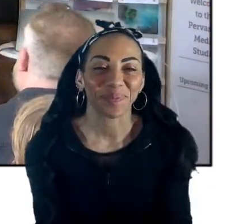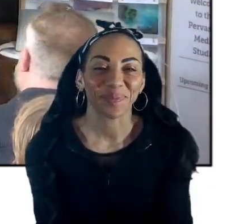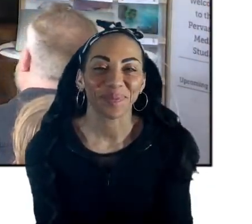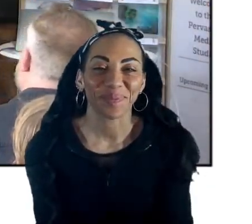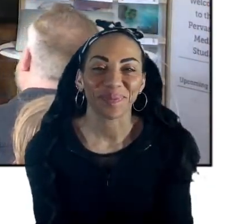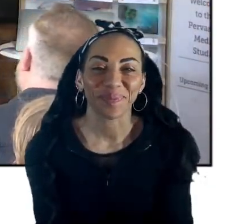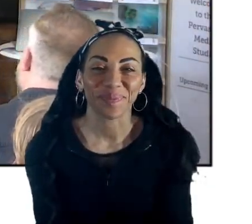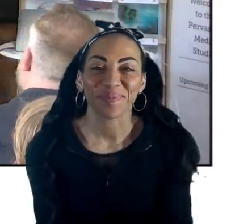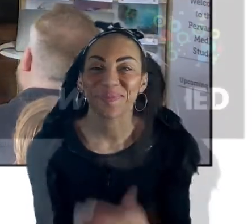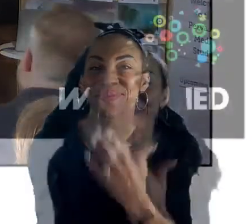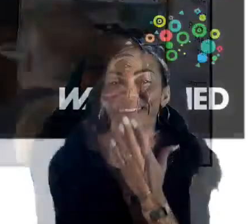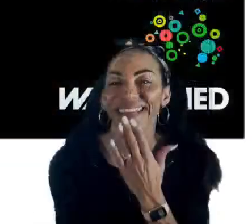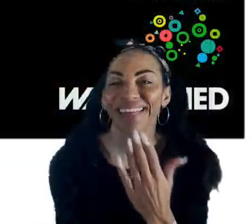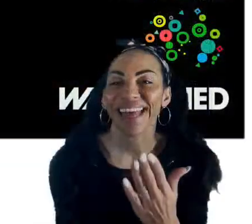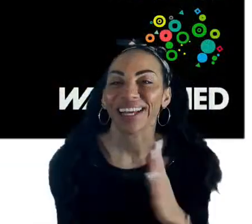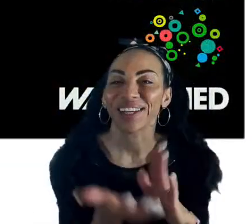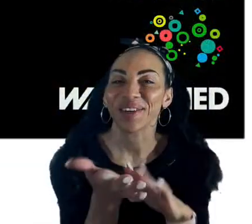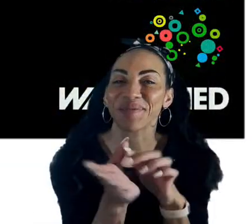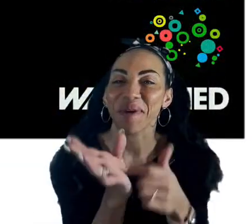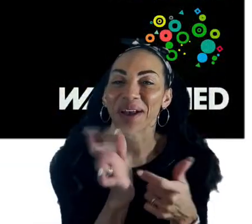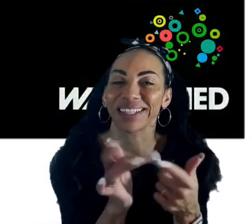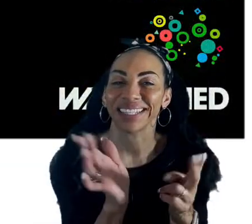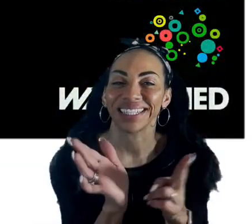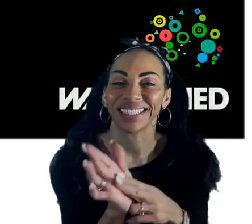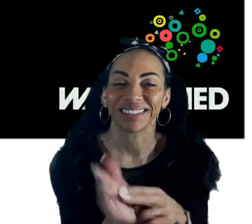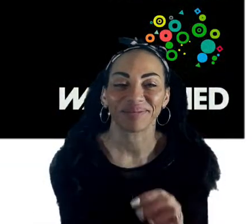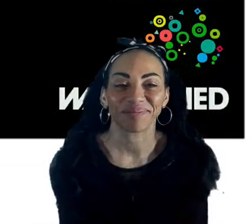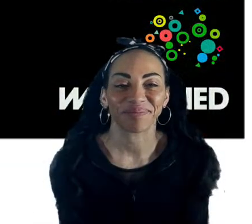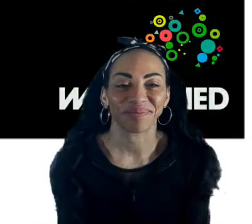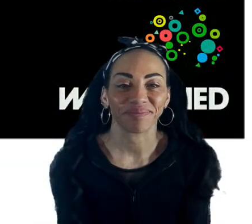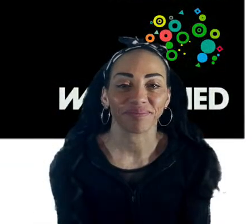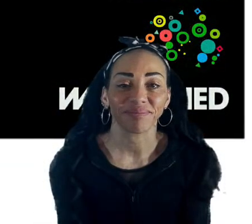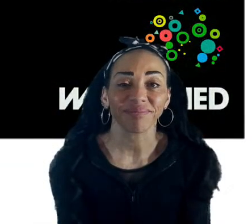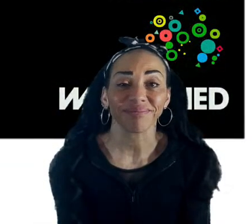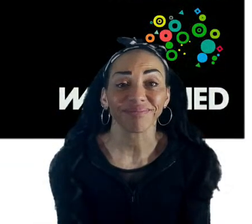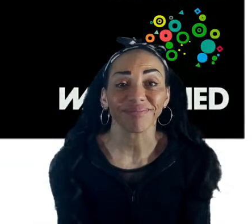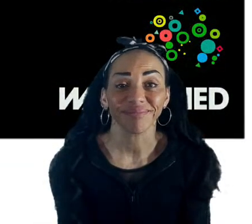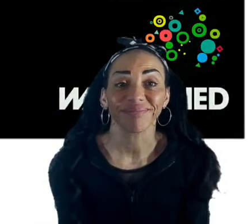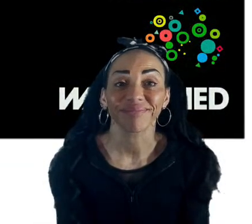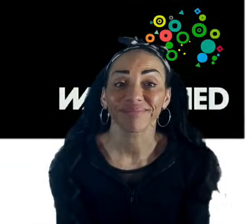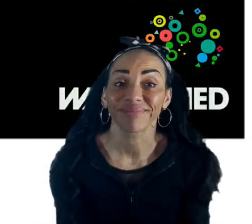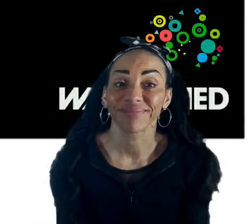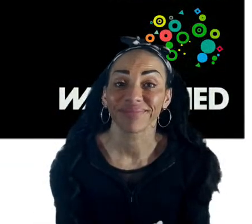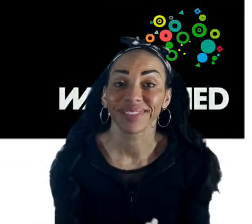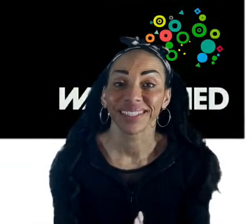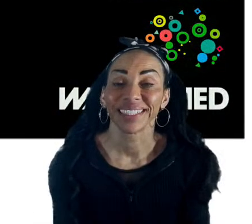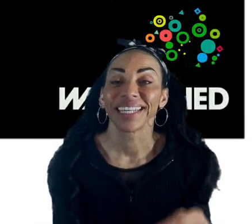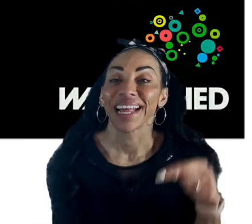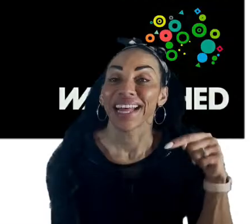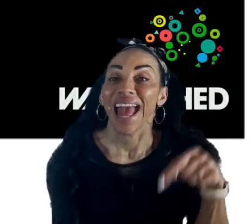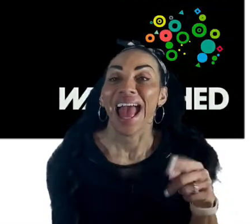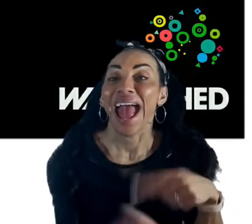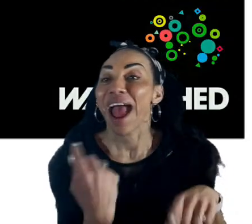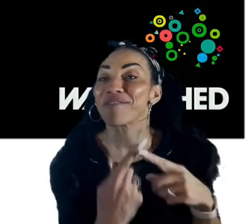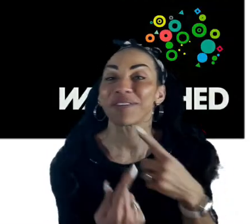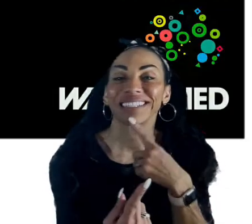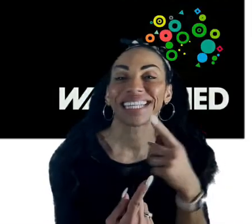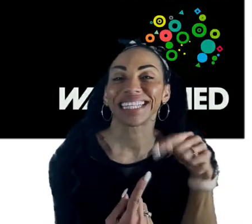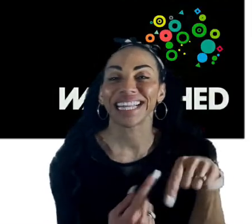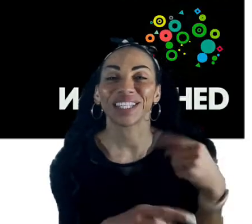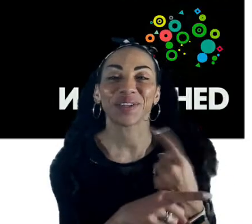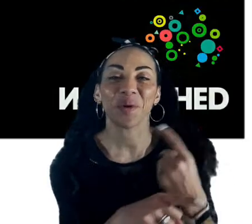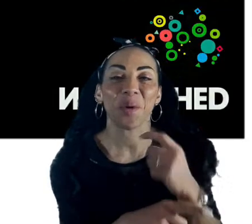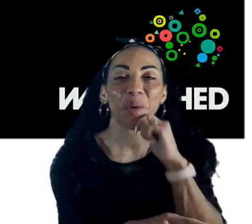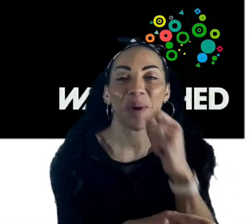Thank you, Martin. So yeah, word on the street is that this talk is going to be banging. So